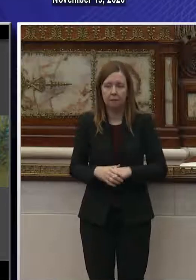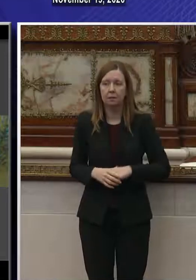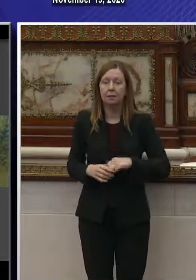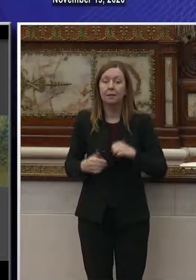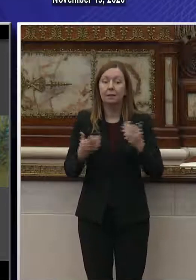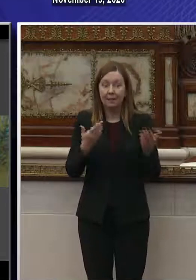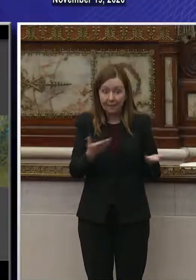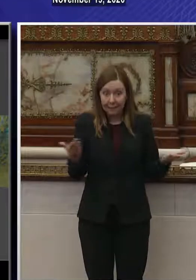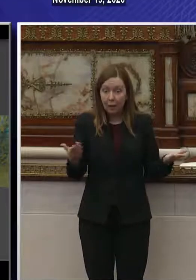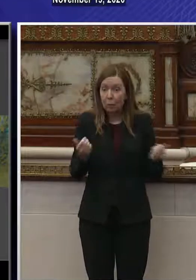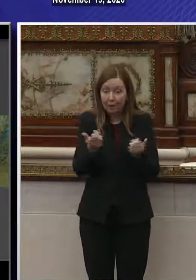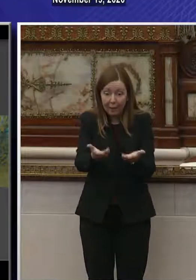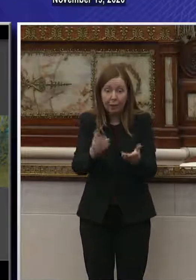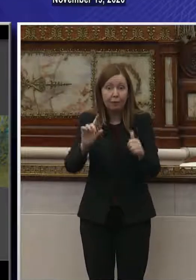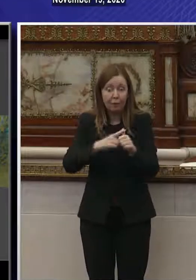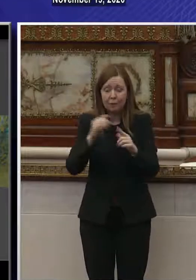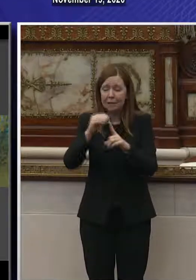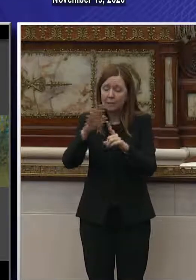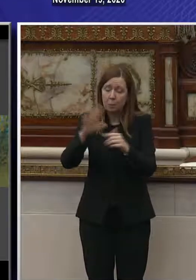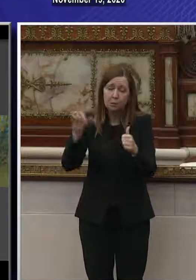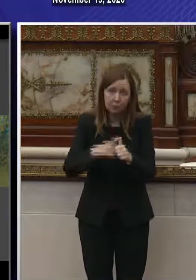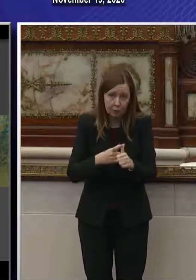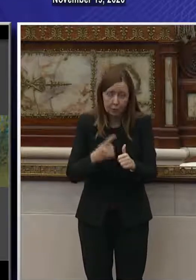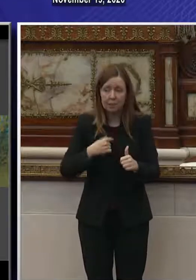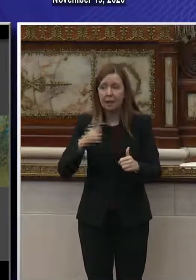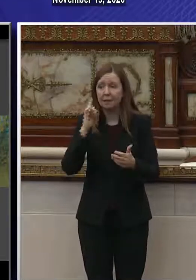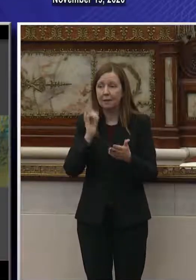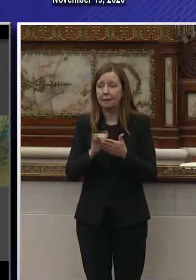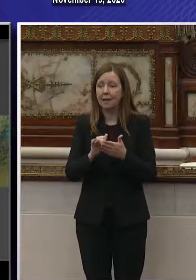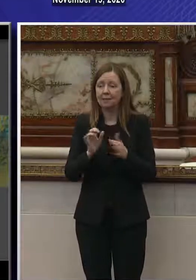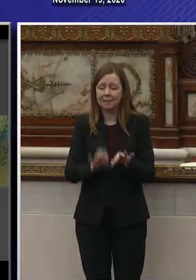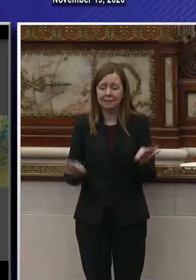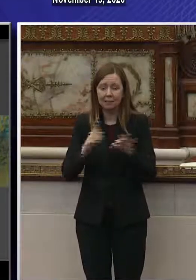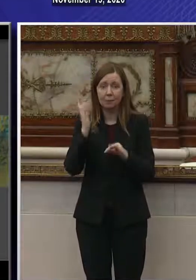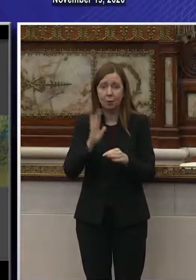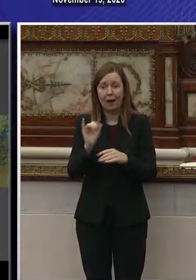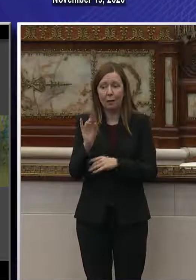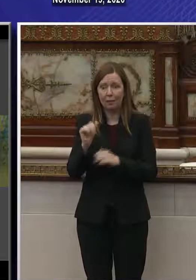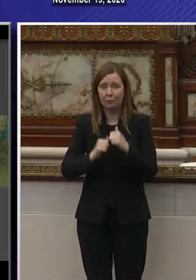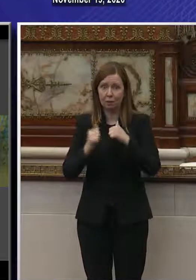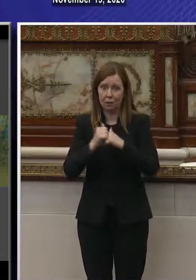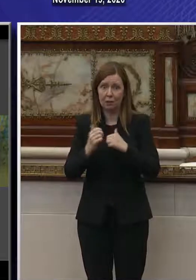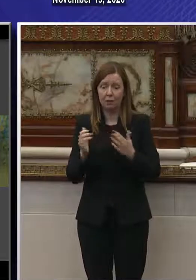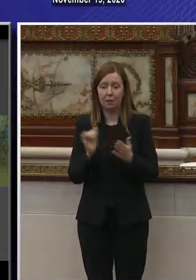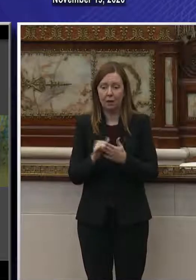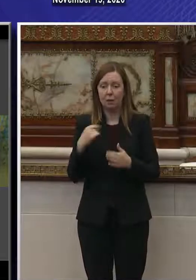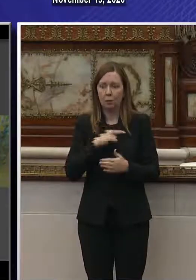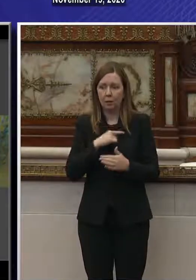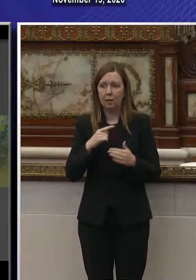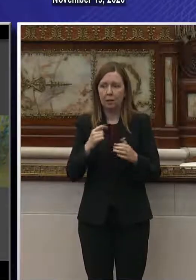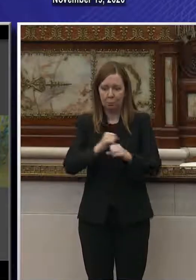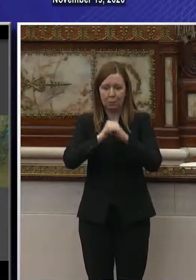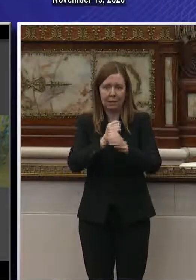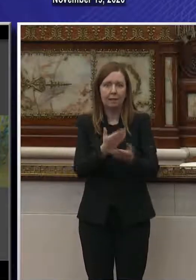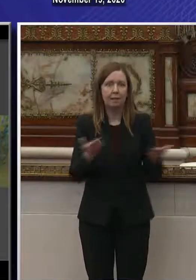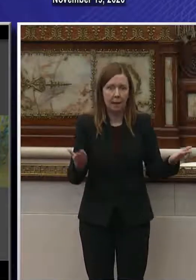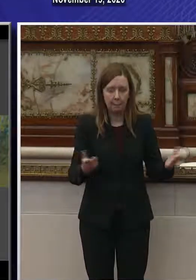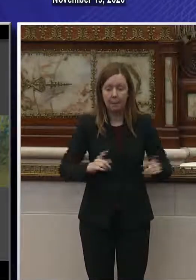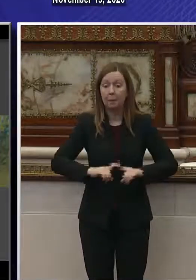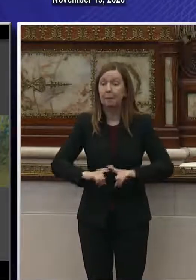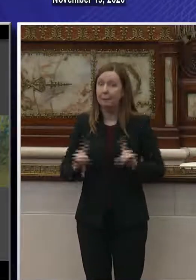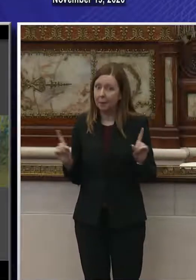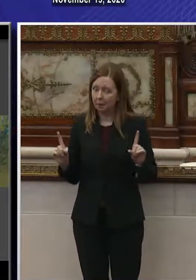they were out there first, they were exposed, and I think that, it's essential for our infrastructure that we protect them.